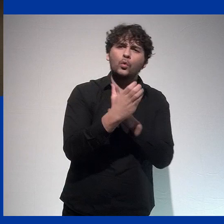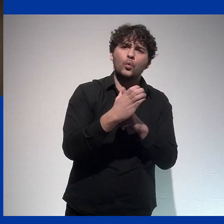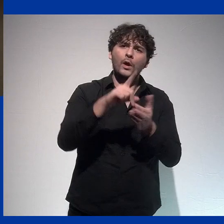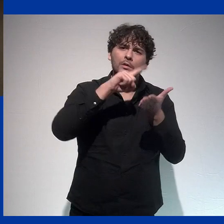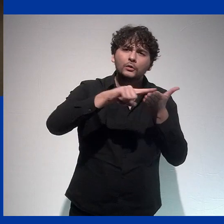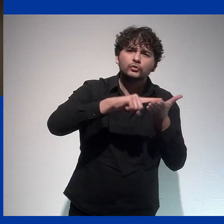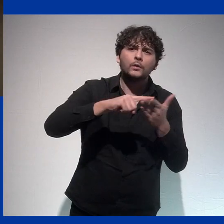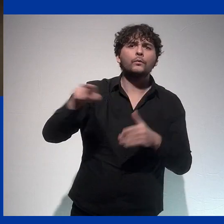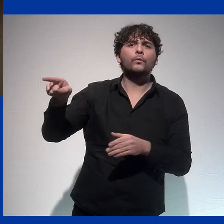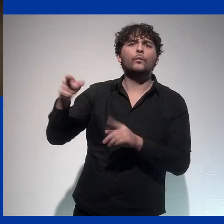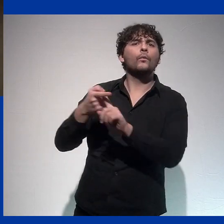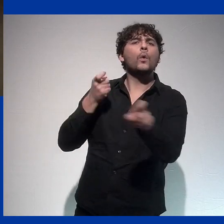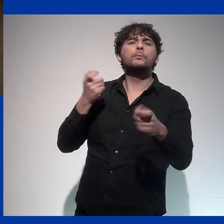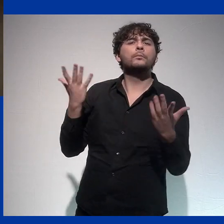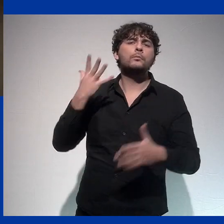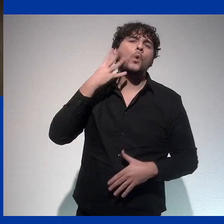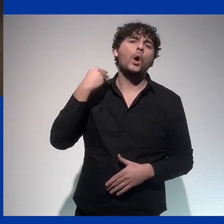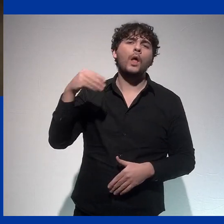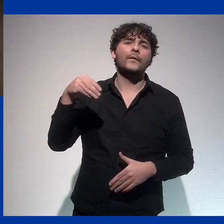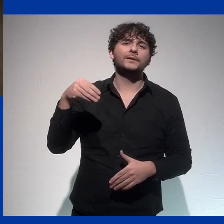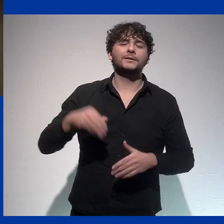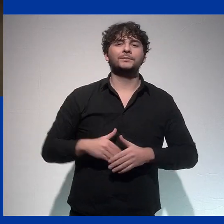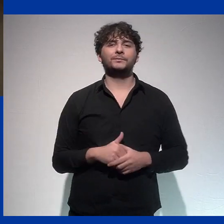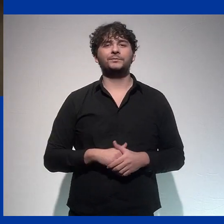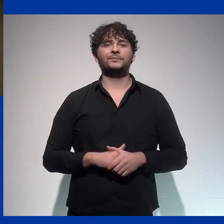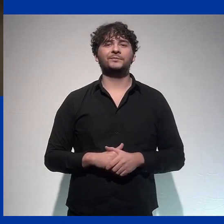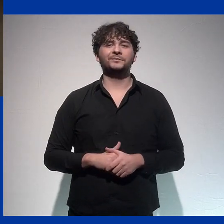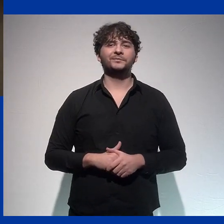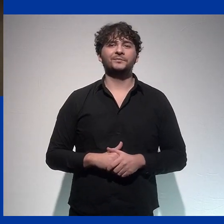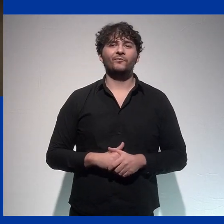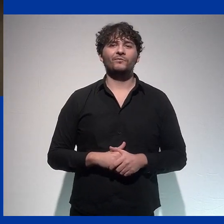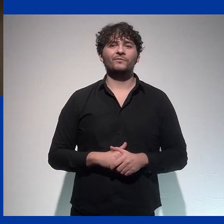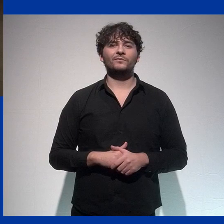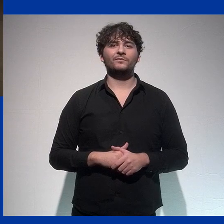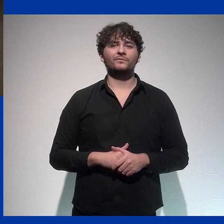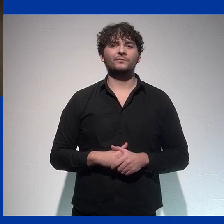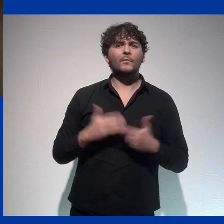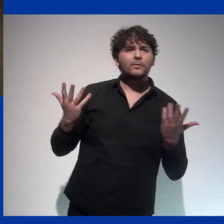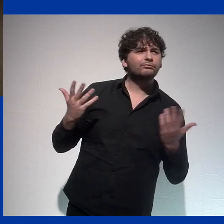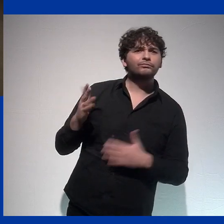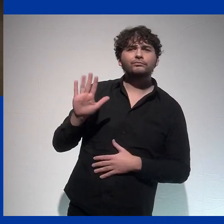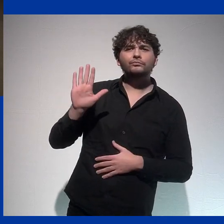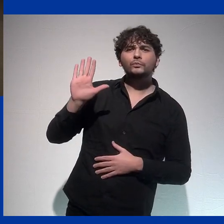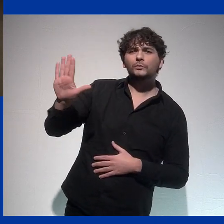work further, and how is your ministry planning to support these plans?